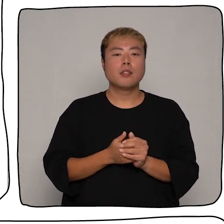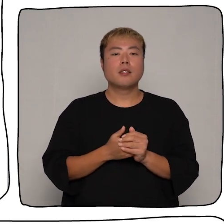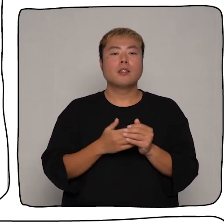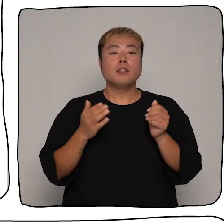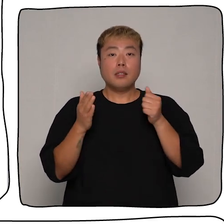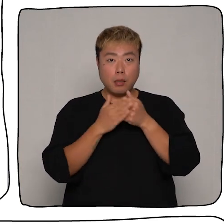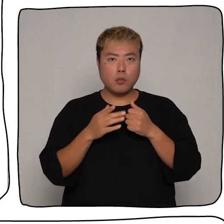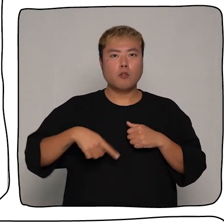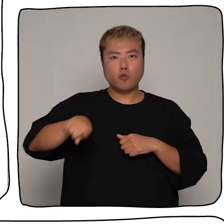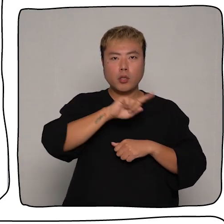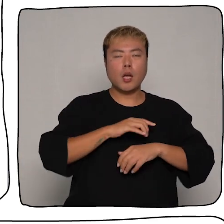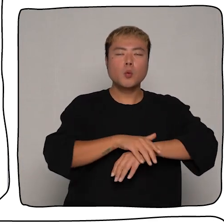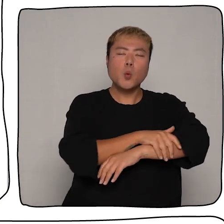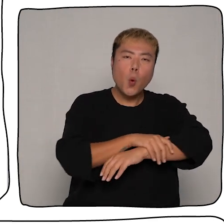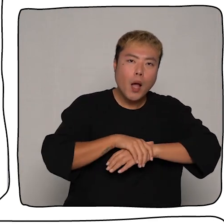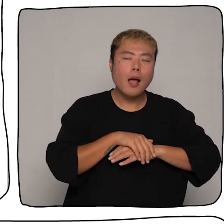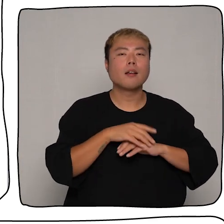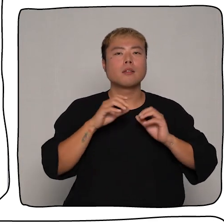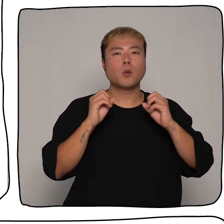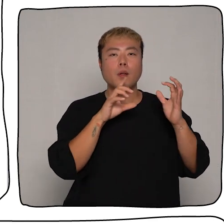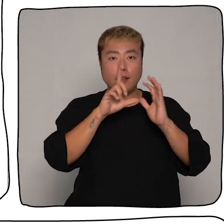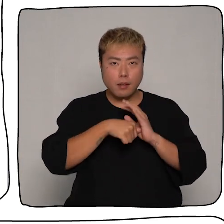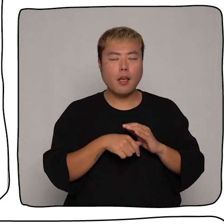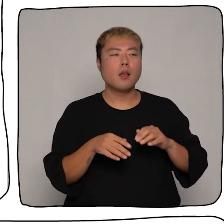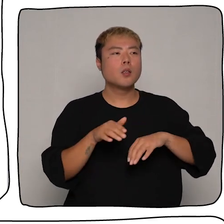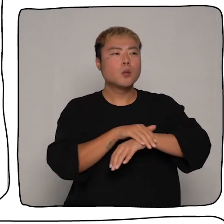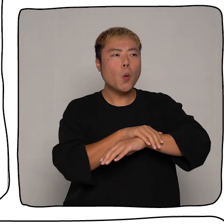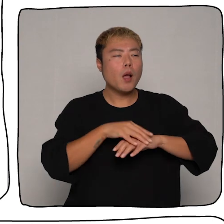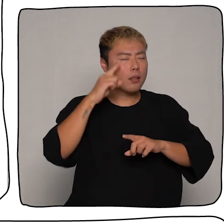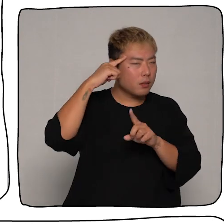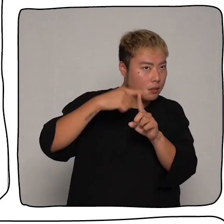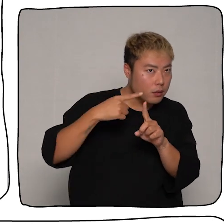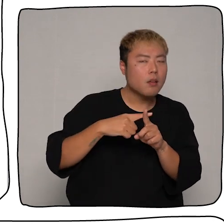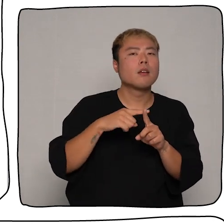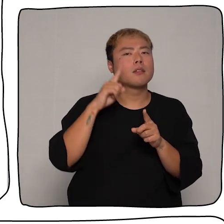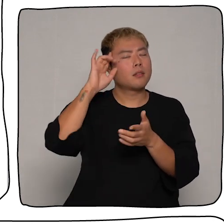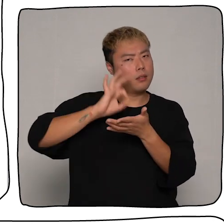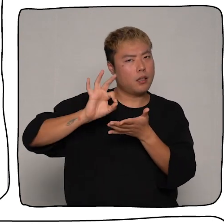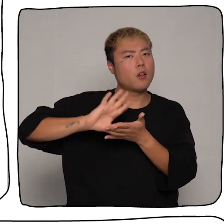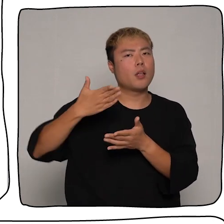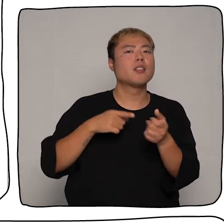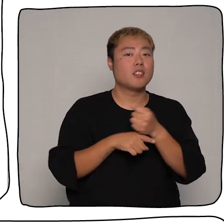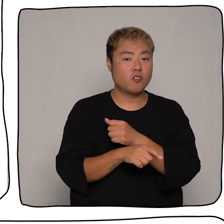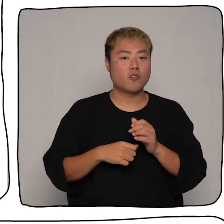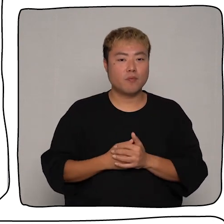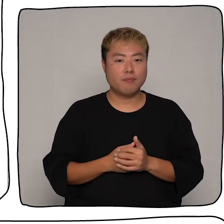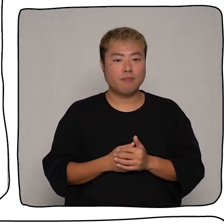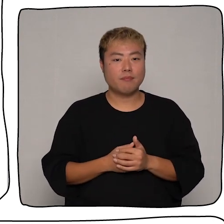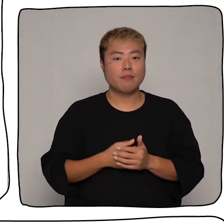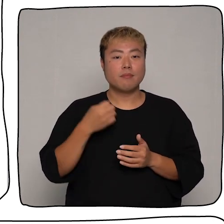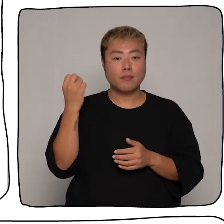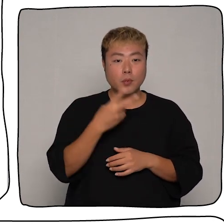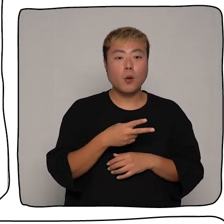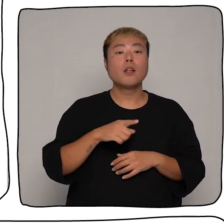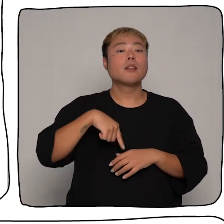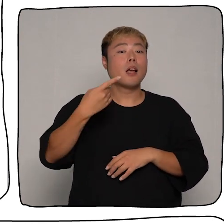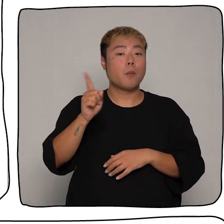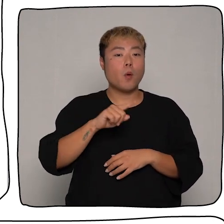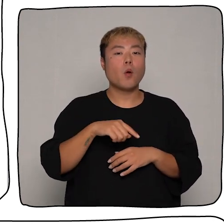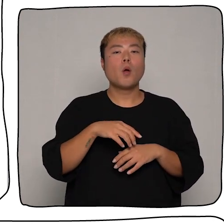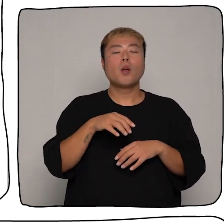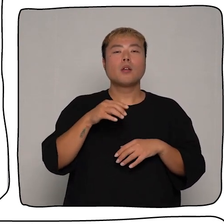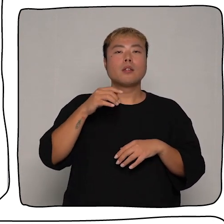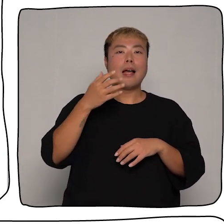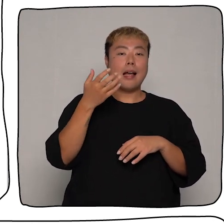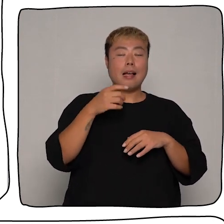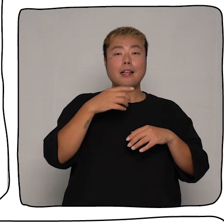consider conditions of good touch. And next, we talked about the importance